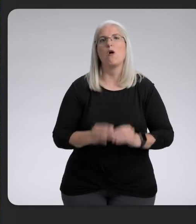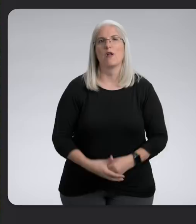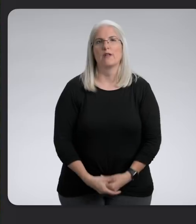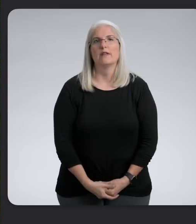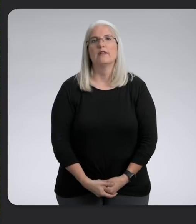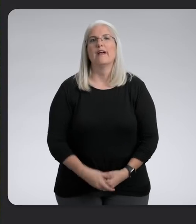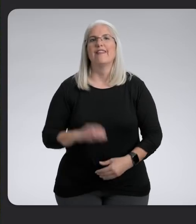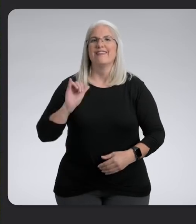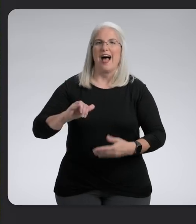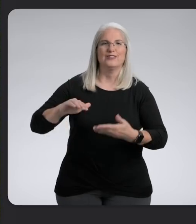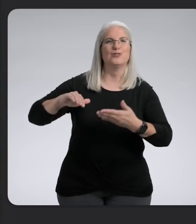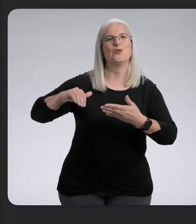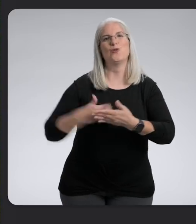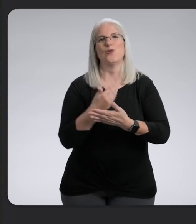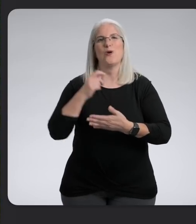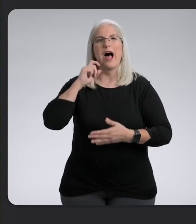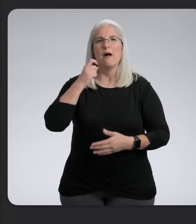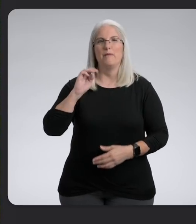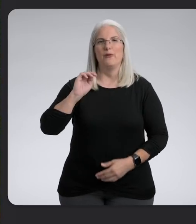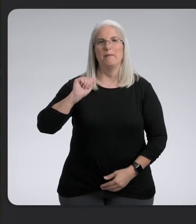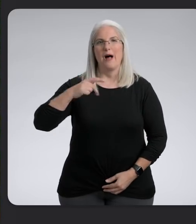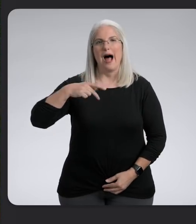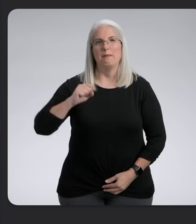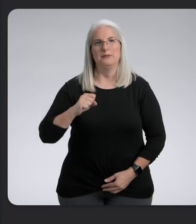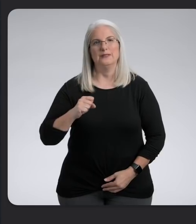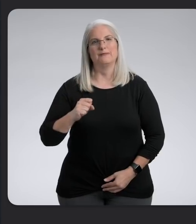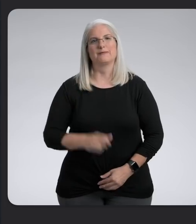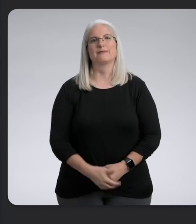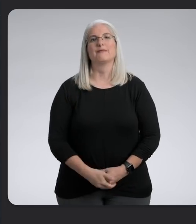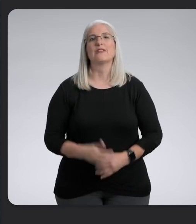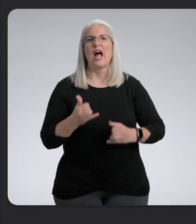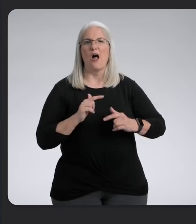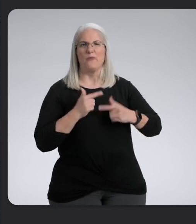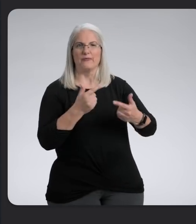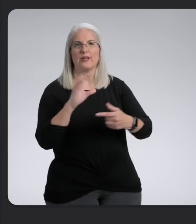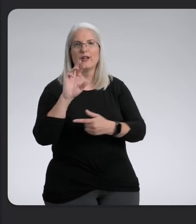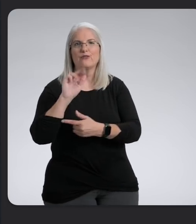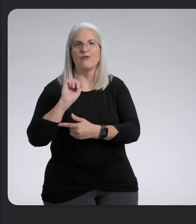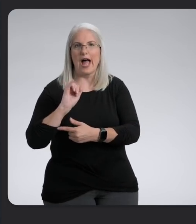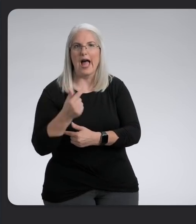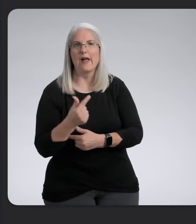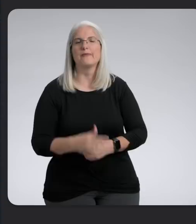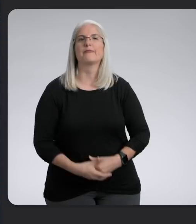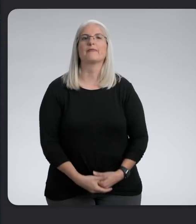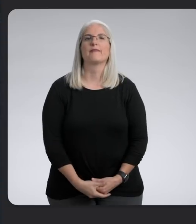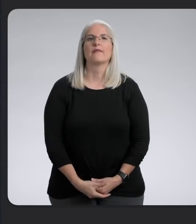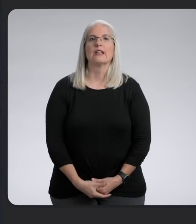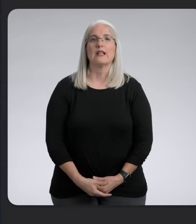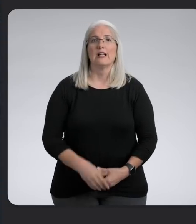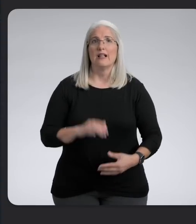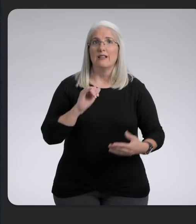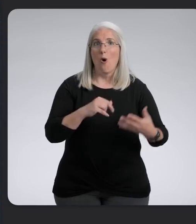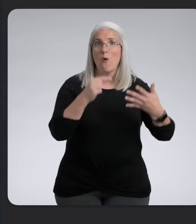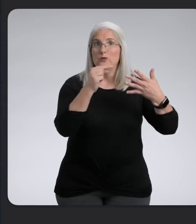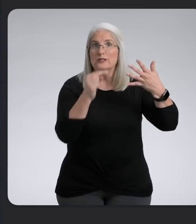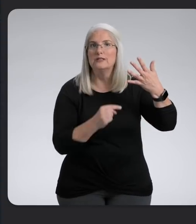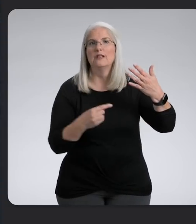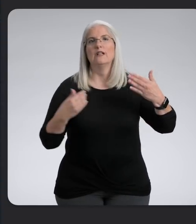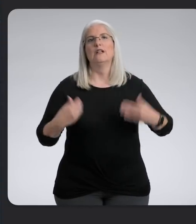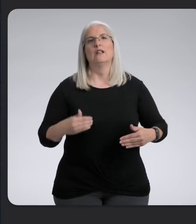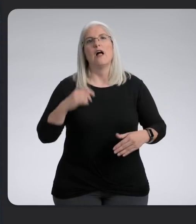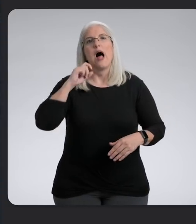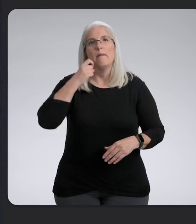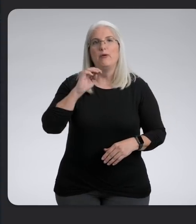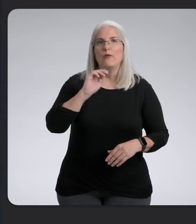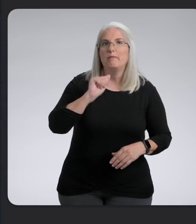all-new Apple Maps. Back to you, Craig. So that's just some of what's new in Apple Maps. An incredible new way